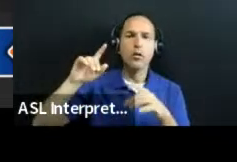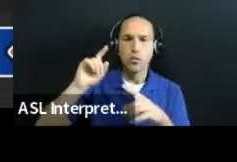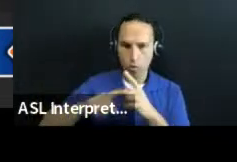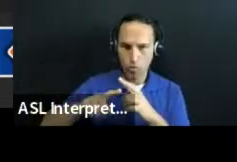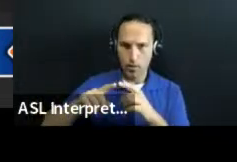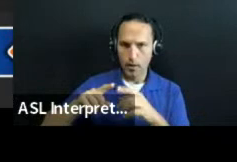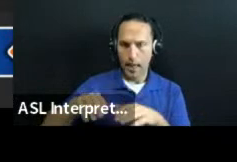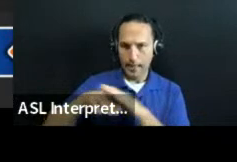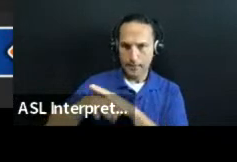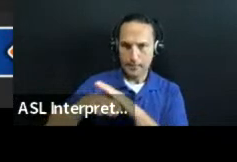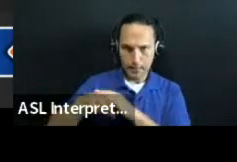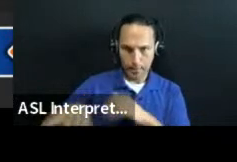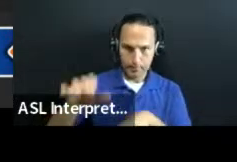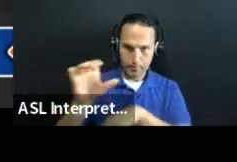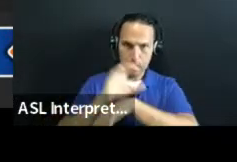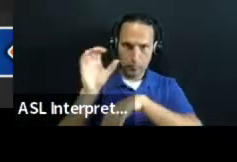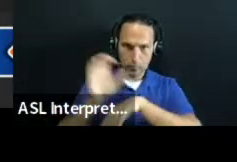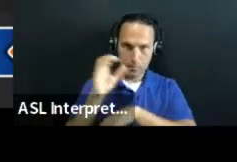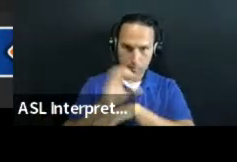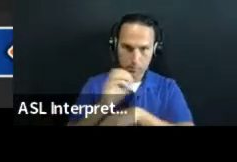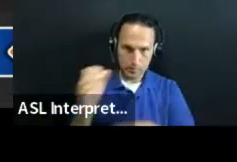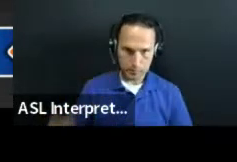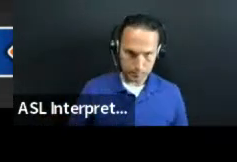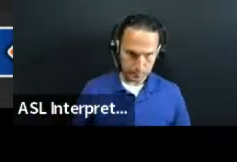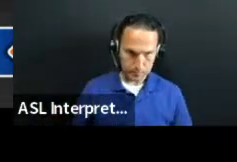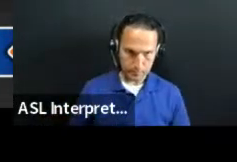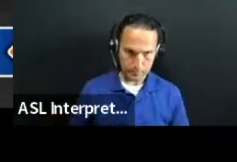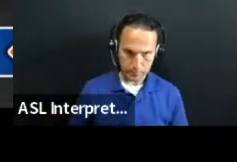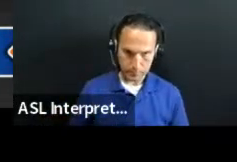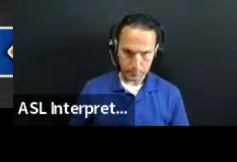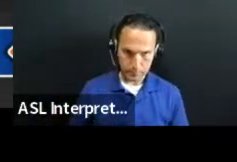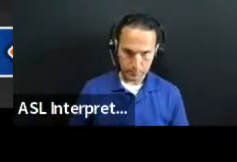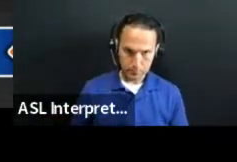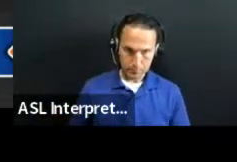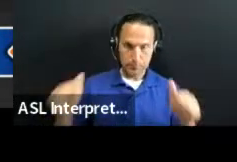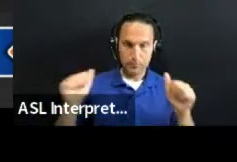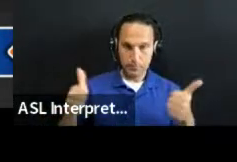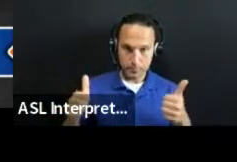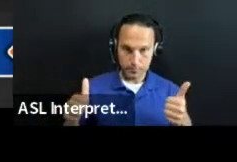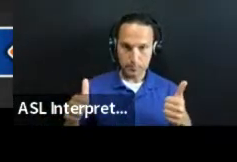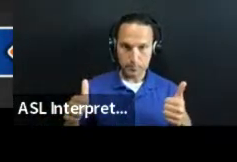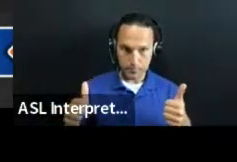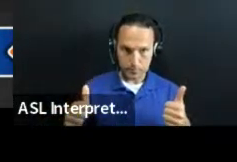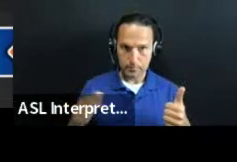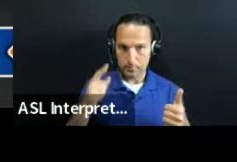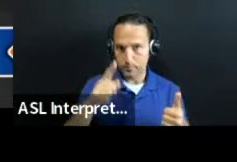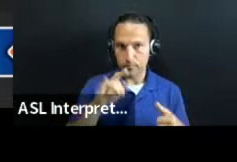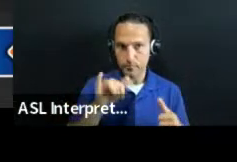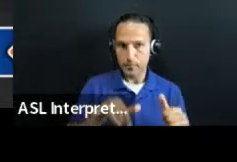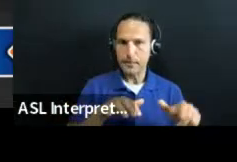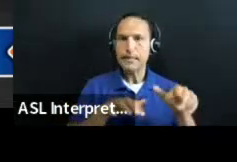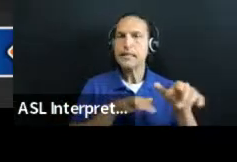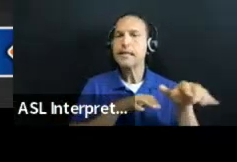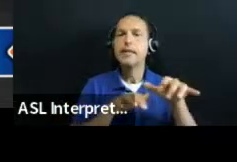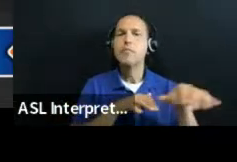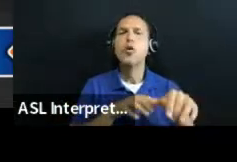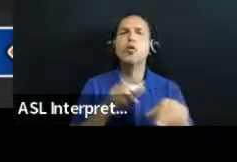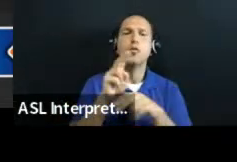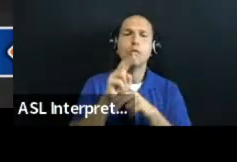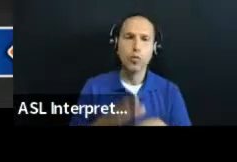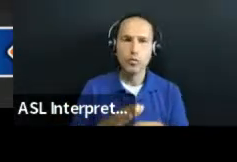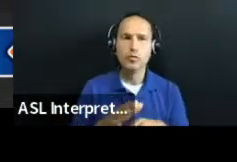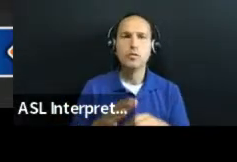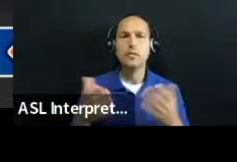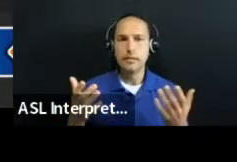access the computer. All right, so for keyboard users, right?